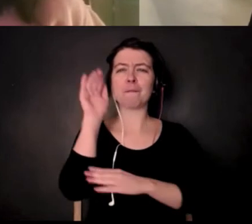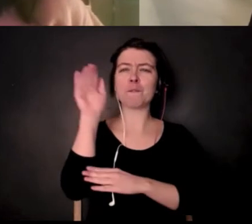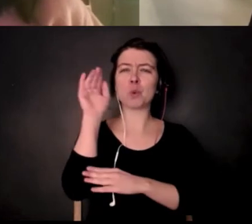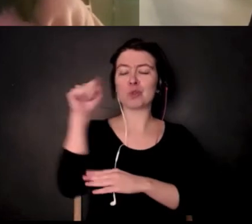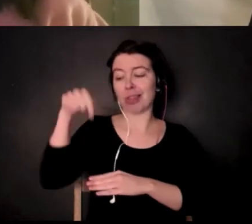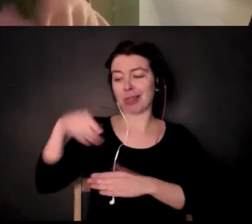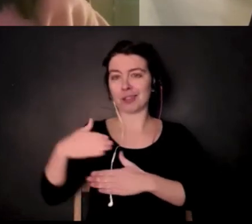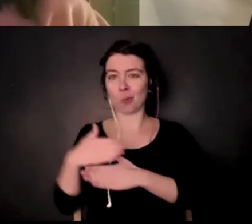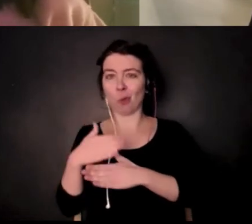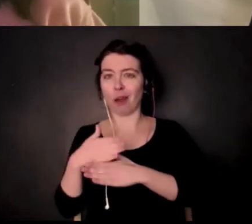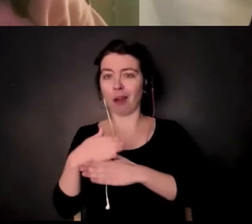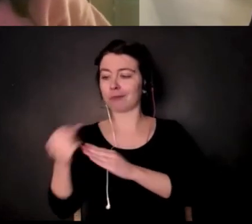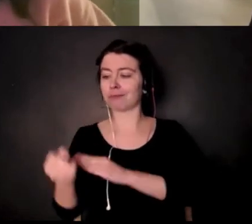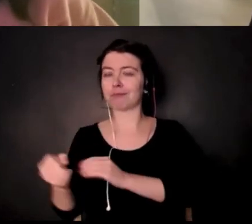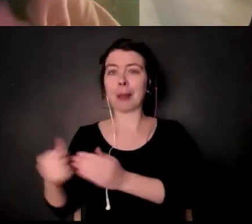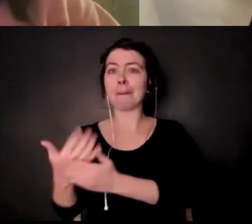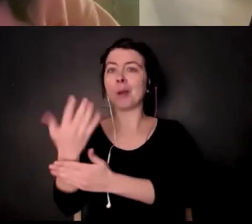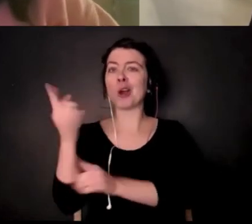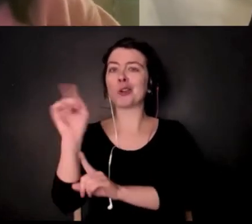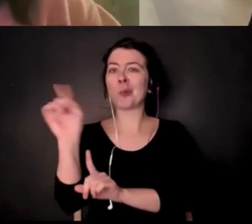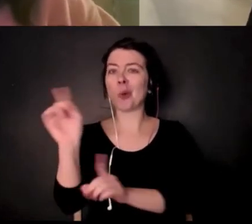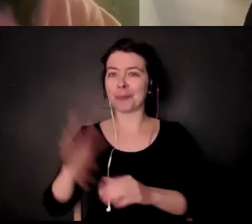curious as to what you think about it.